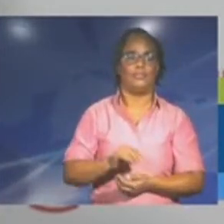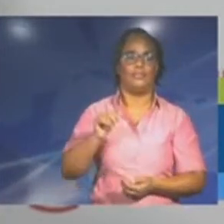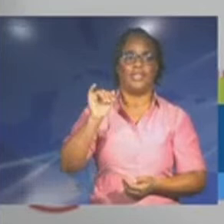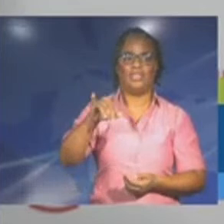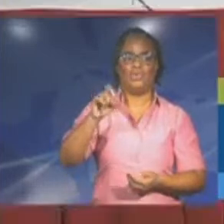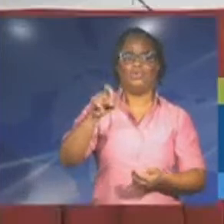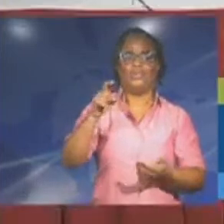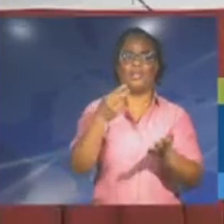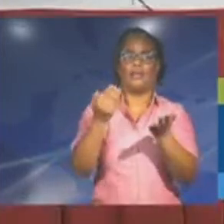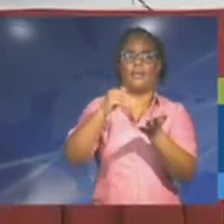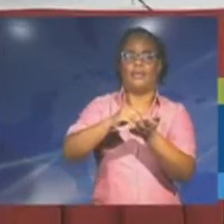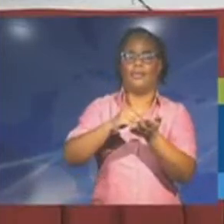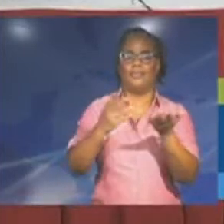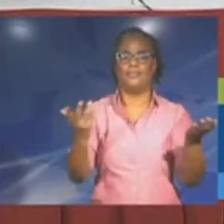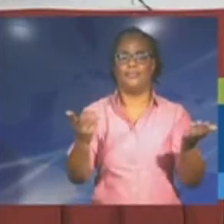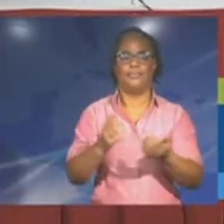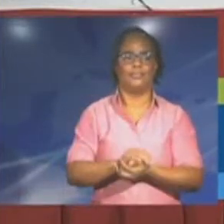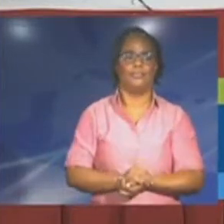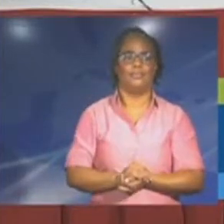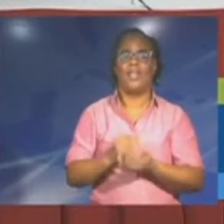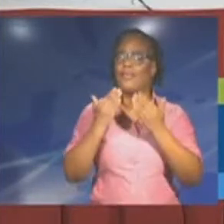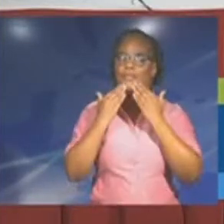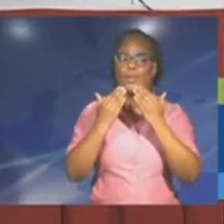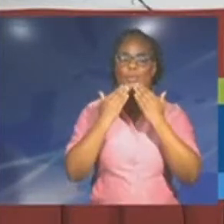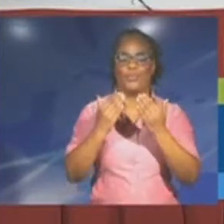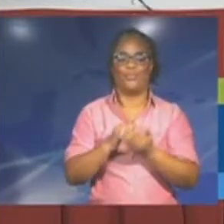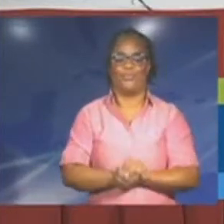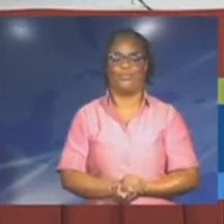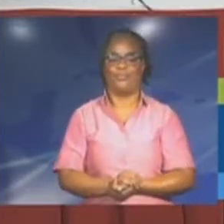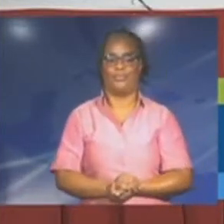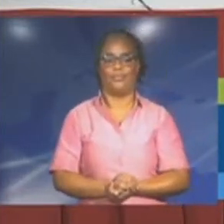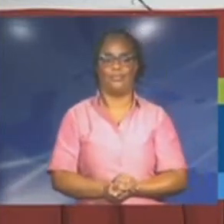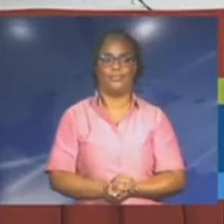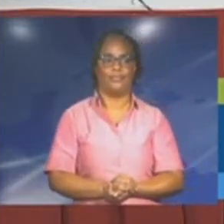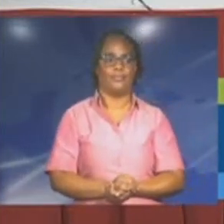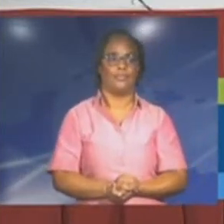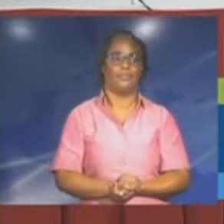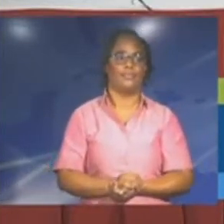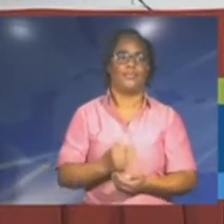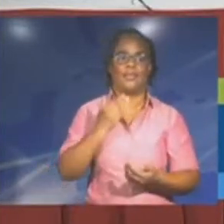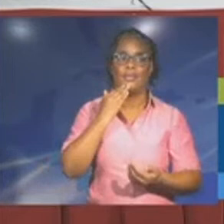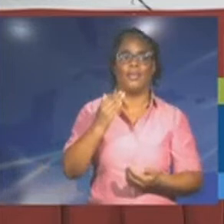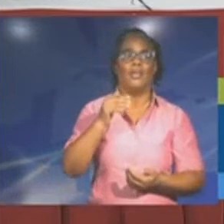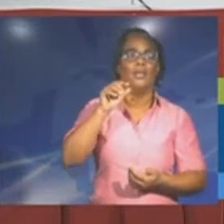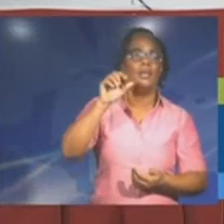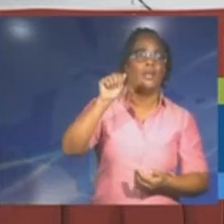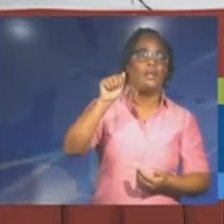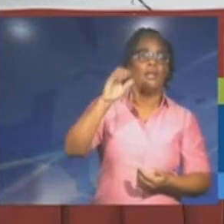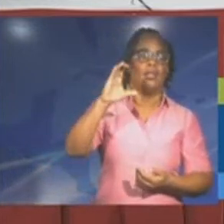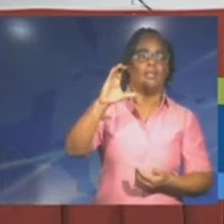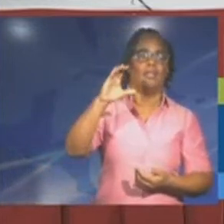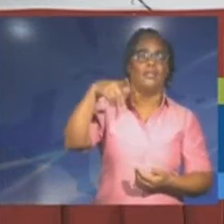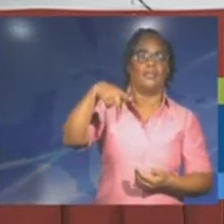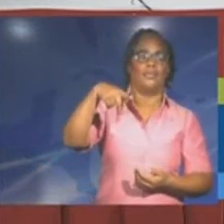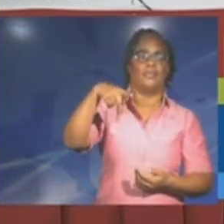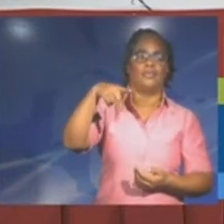you very much. Thanks, Minister. azpnews.com, we're ready for your follow-up question.